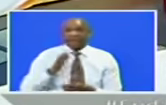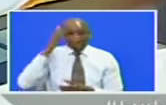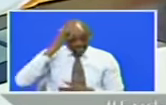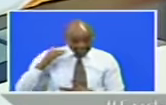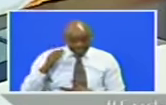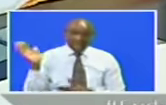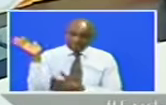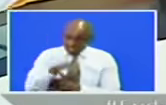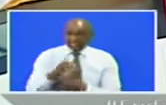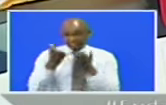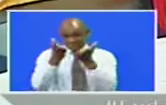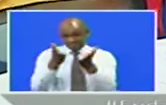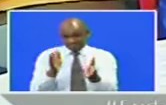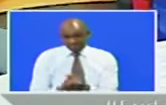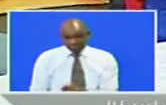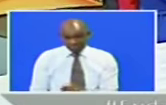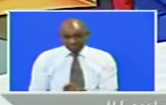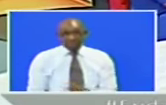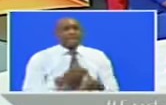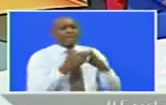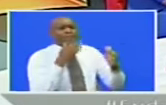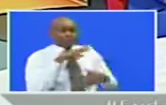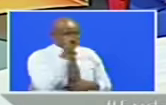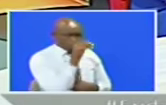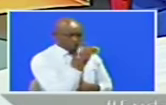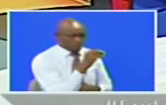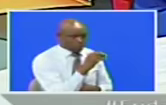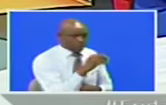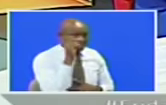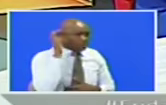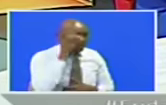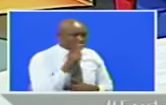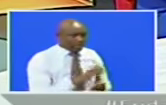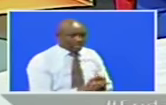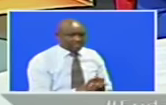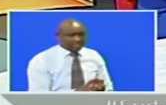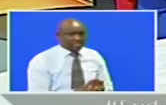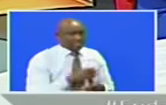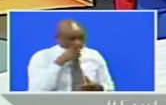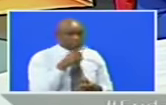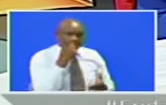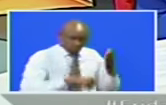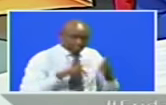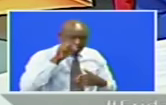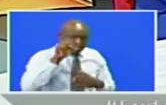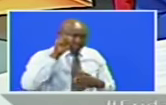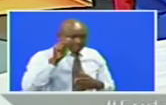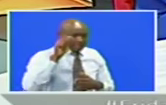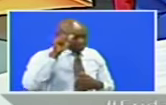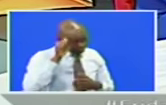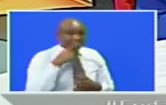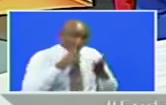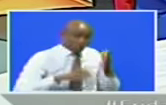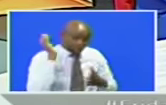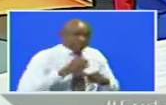it back to you in studio. Tim, just before I let you go, if you can hear me, as you mentioned, that NTSA has still